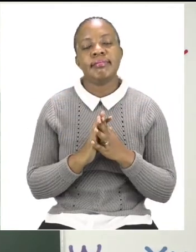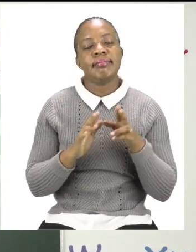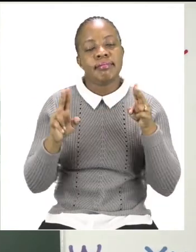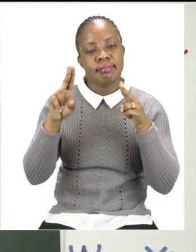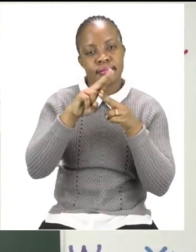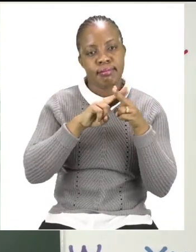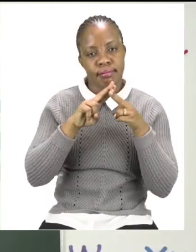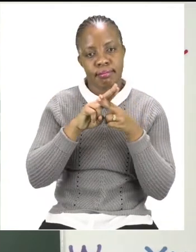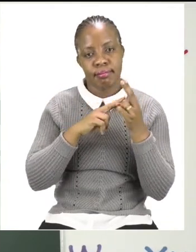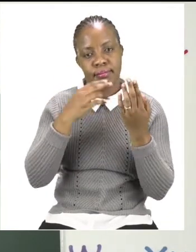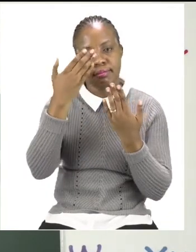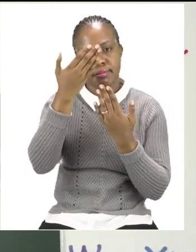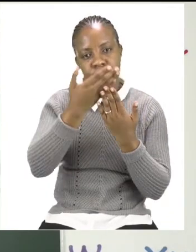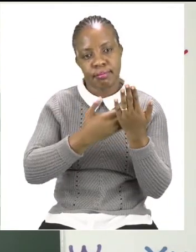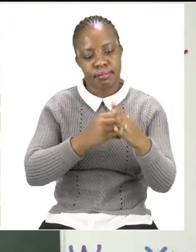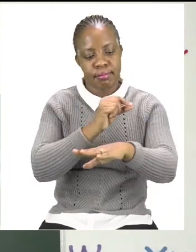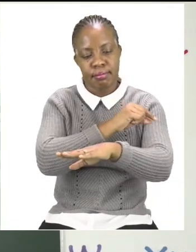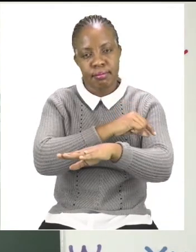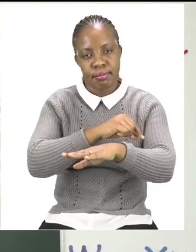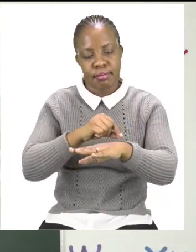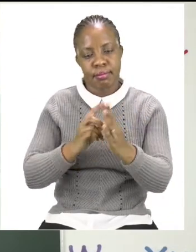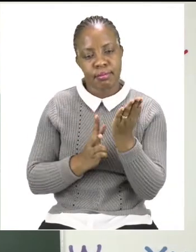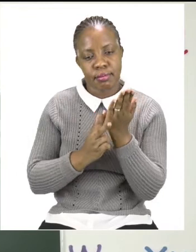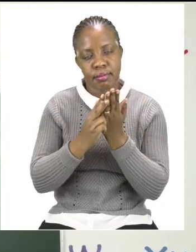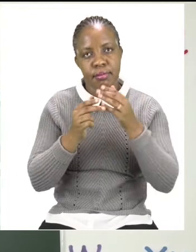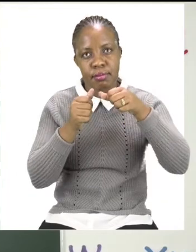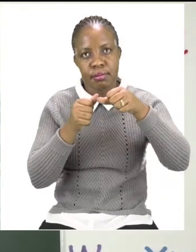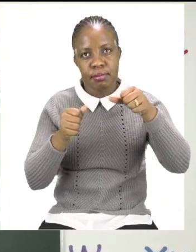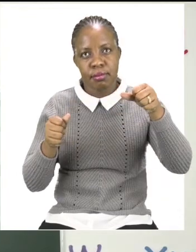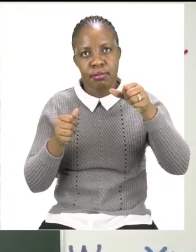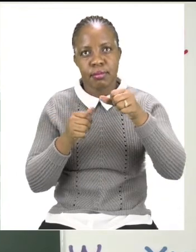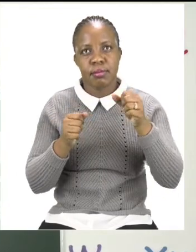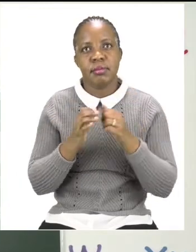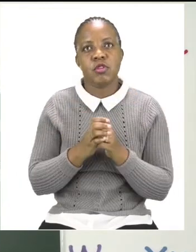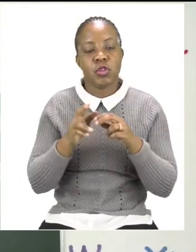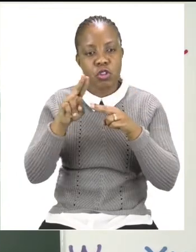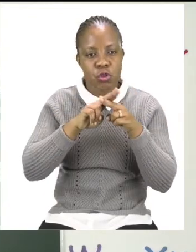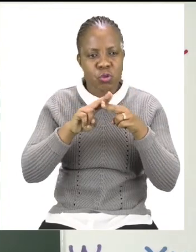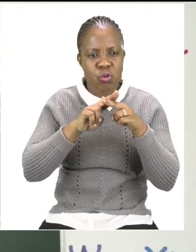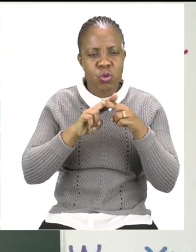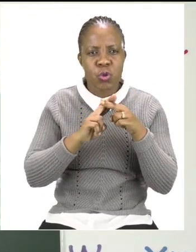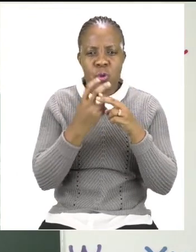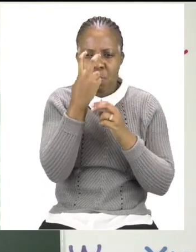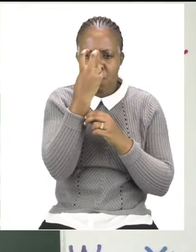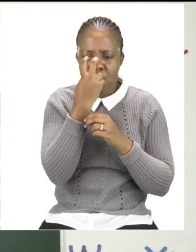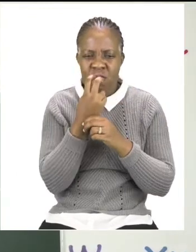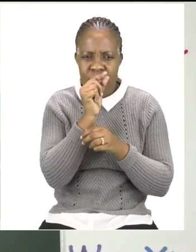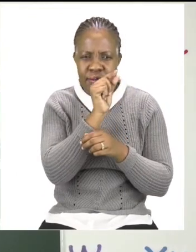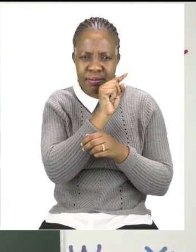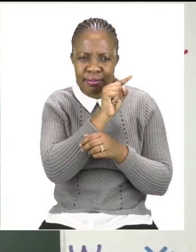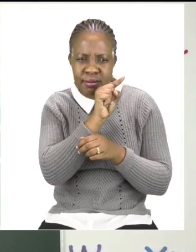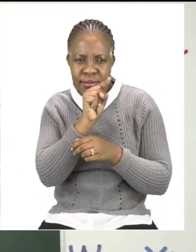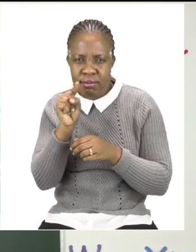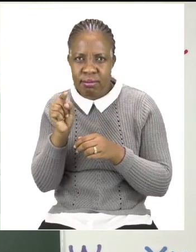to use the dark lines that are across or down. We are going to measure the